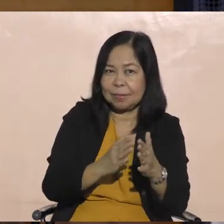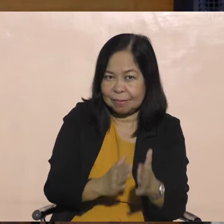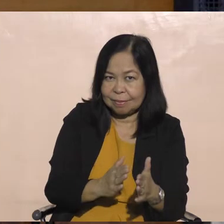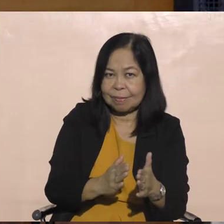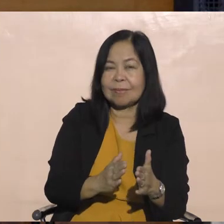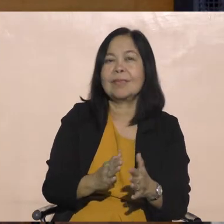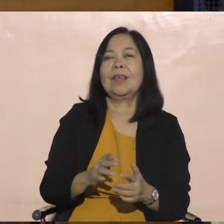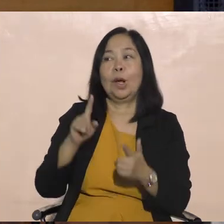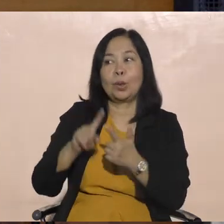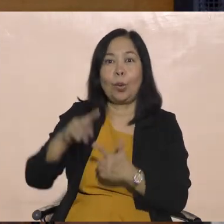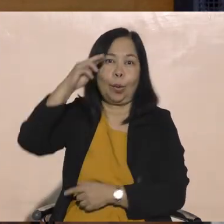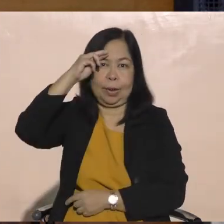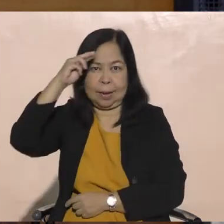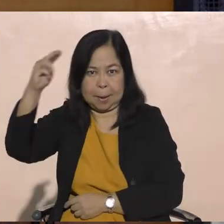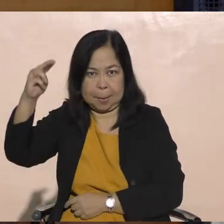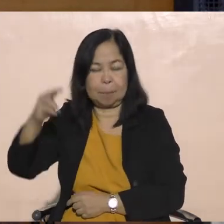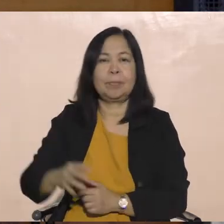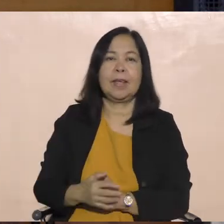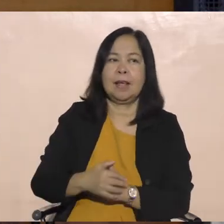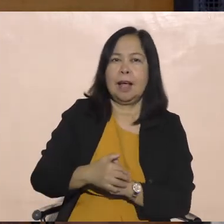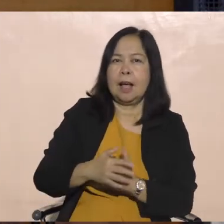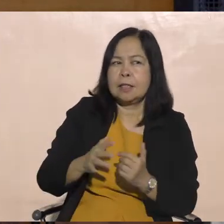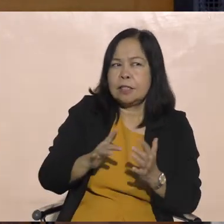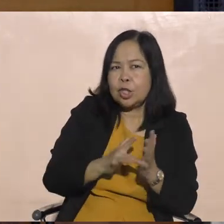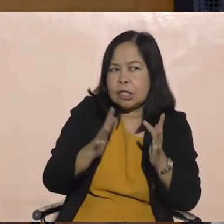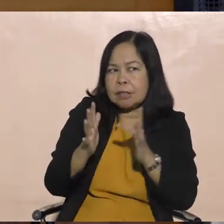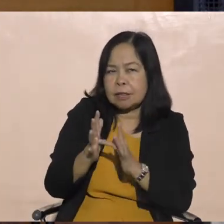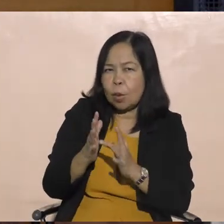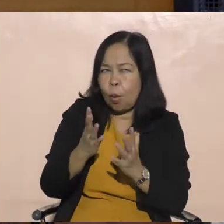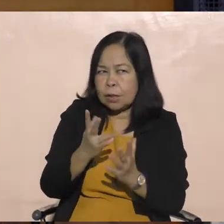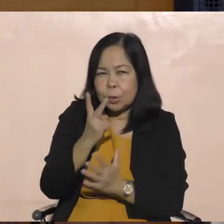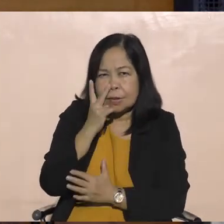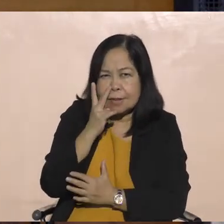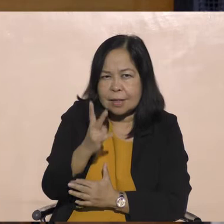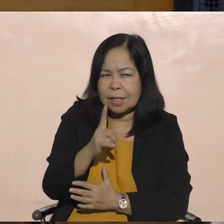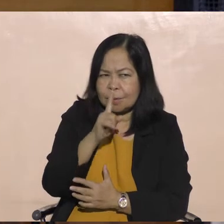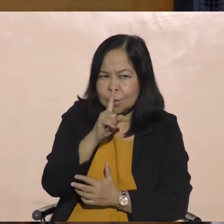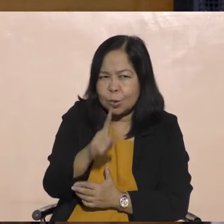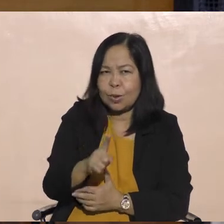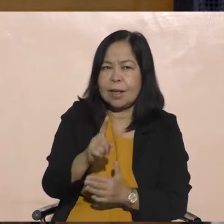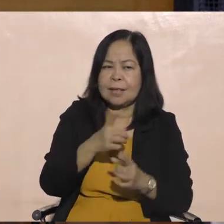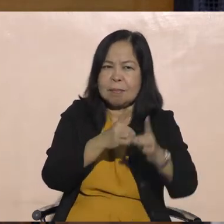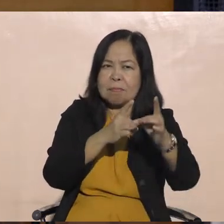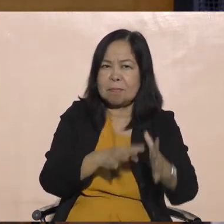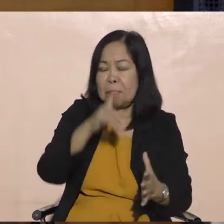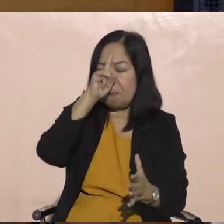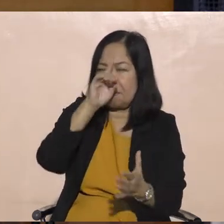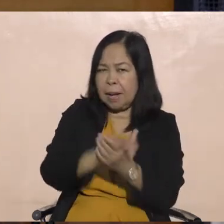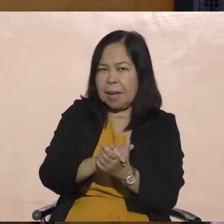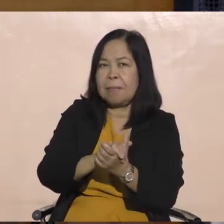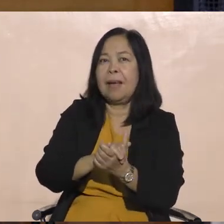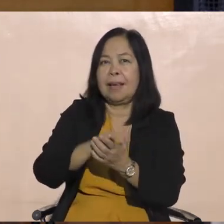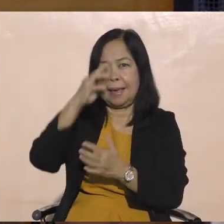ang tinguha o katuyuan ni Jesus is to stretch out the faith of His disciples in Him. The